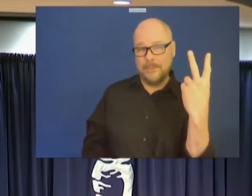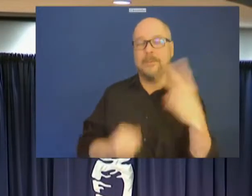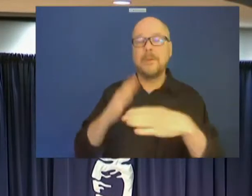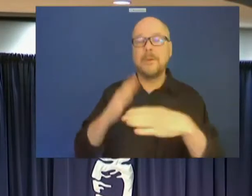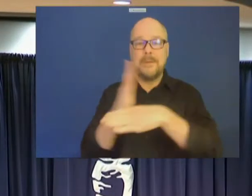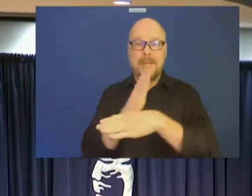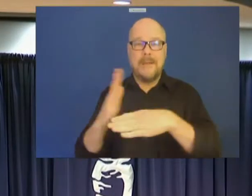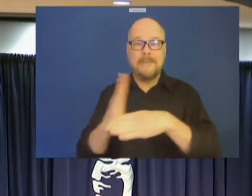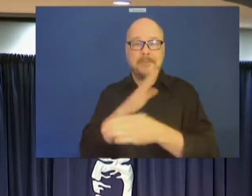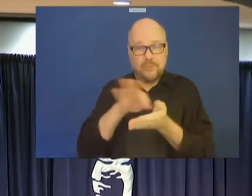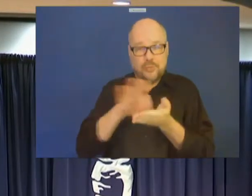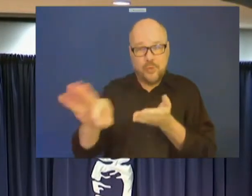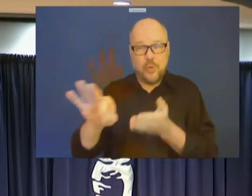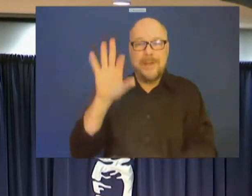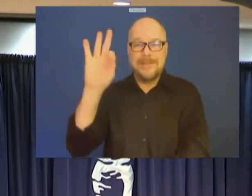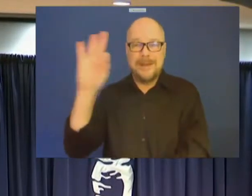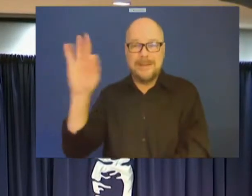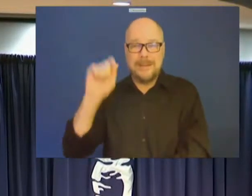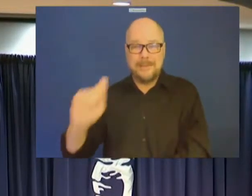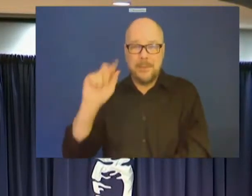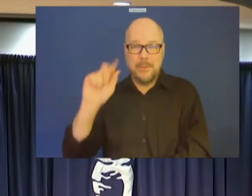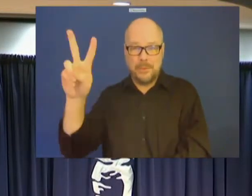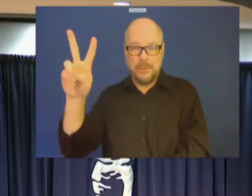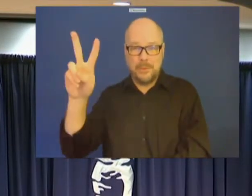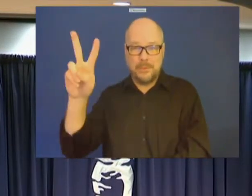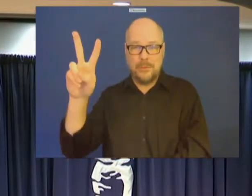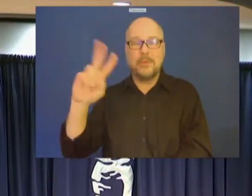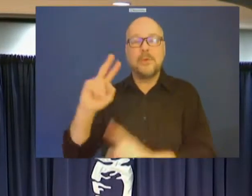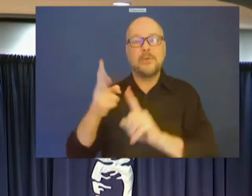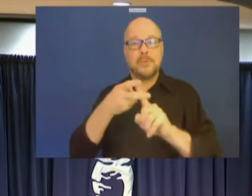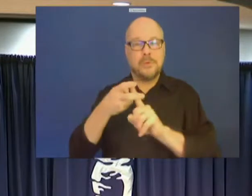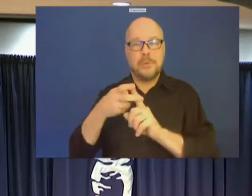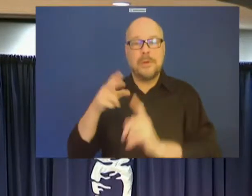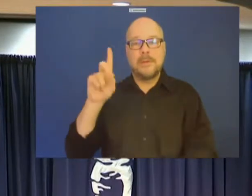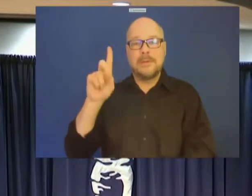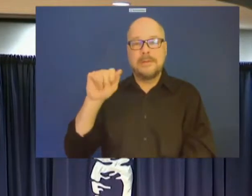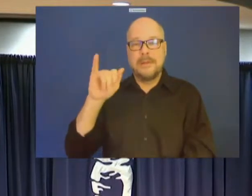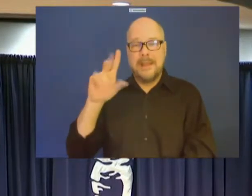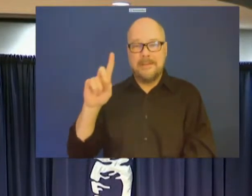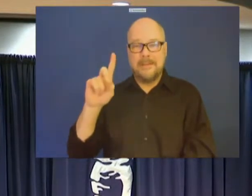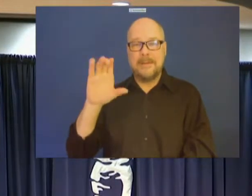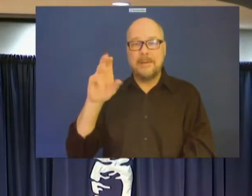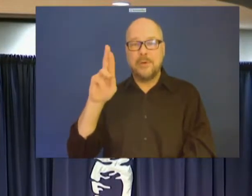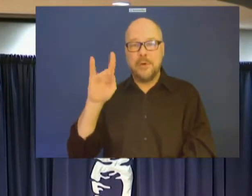of 99.2 is recruit David Curtis,